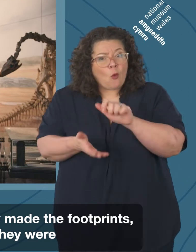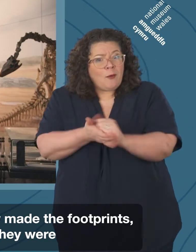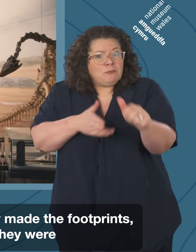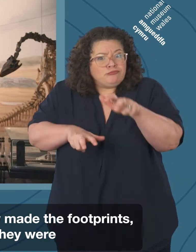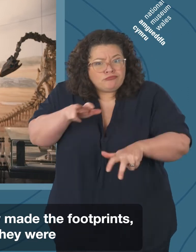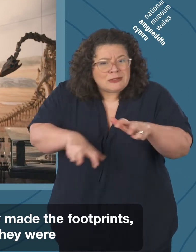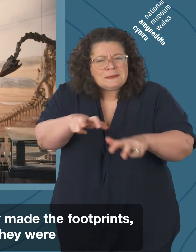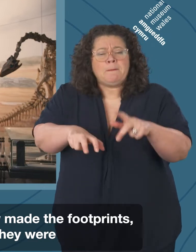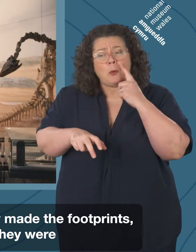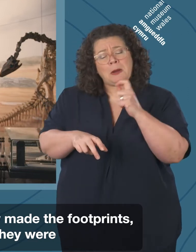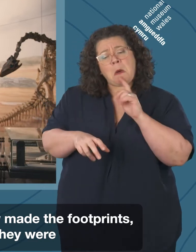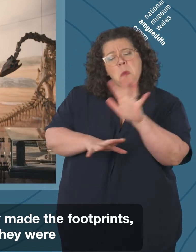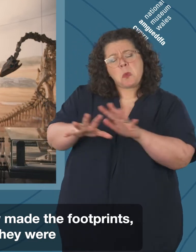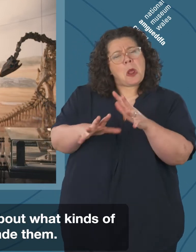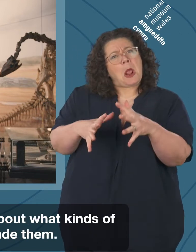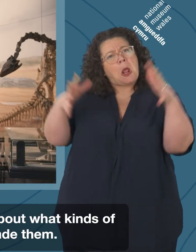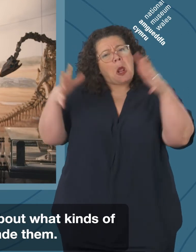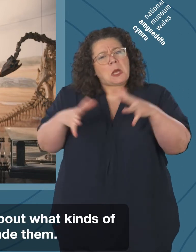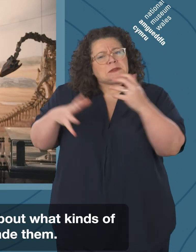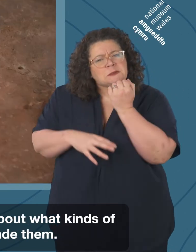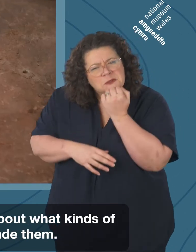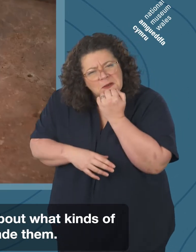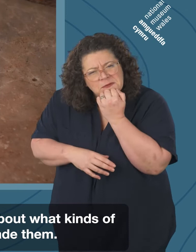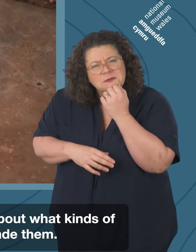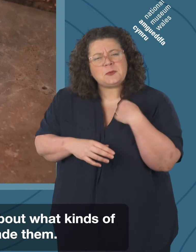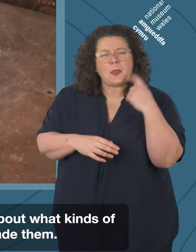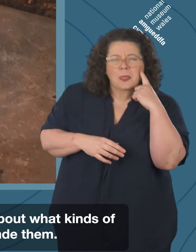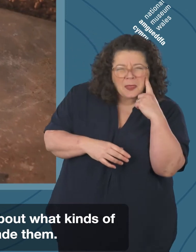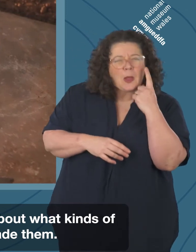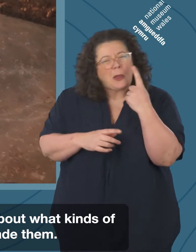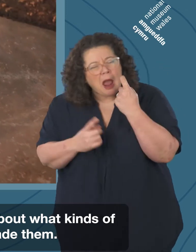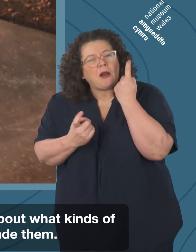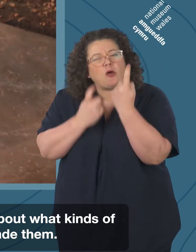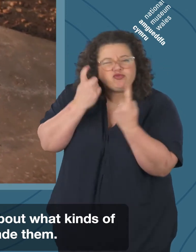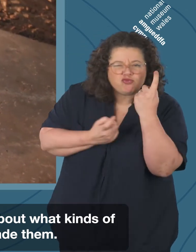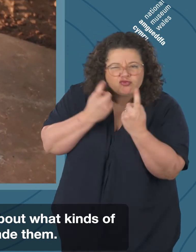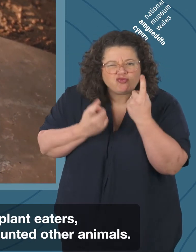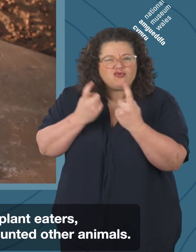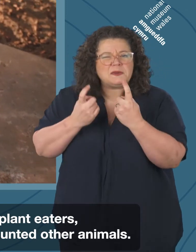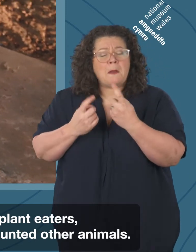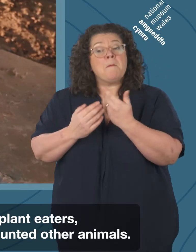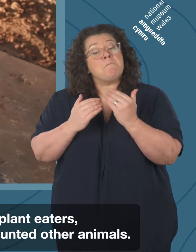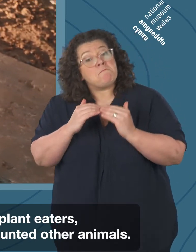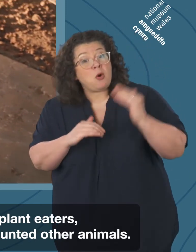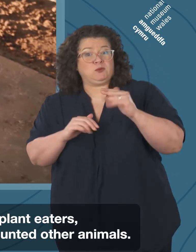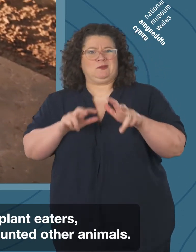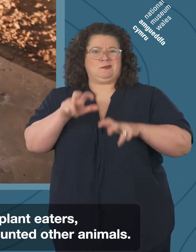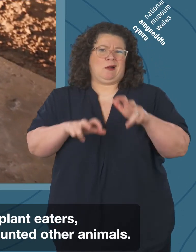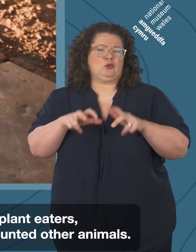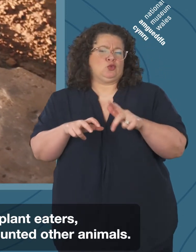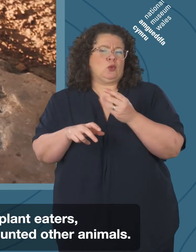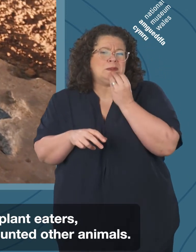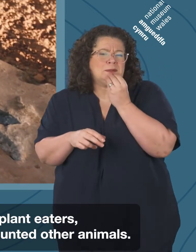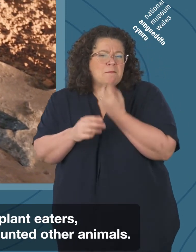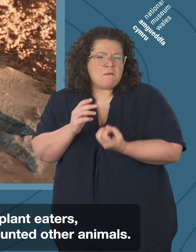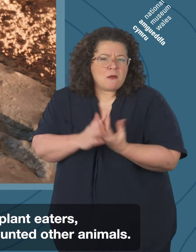the footprints, but we can tell how big they were, and we can make a good guess about what kinds of dinosaurs might have made them. Most of the dinosaurs were plant